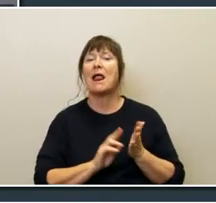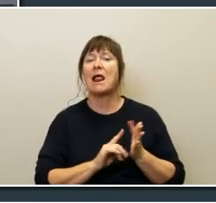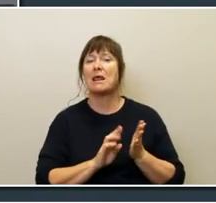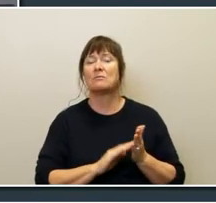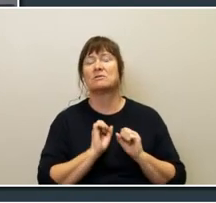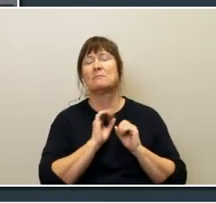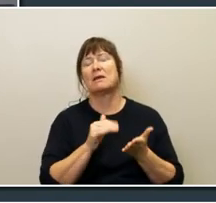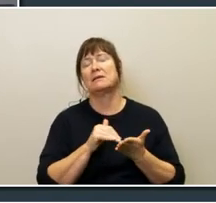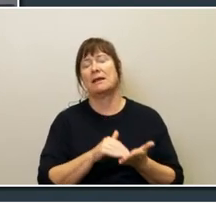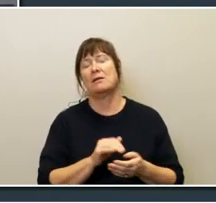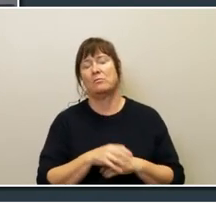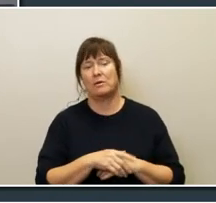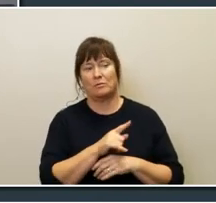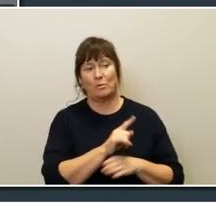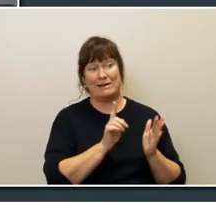got frailer.